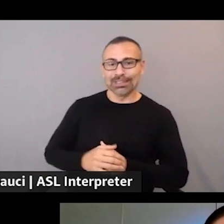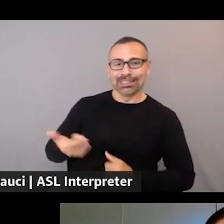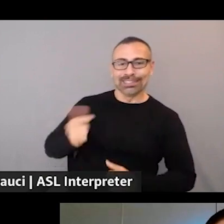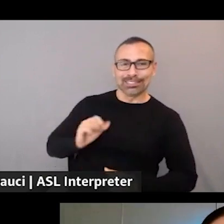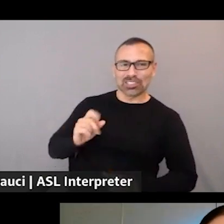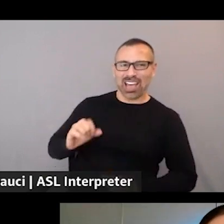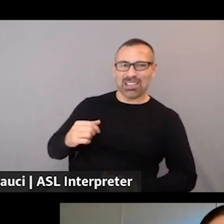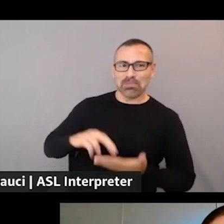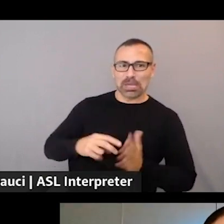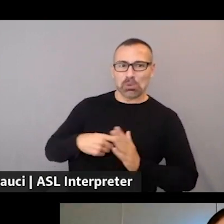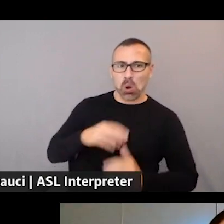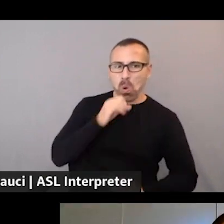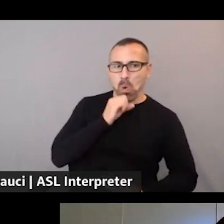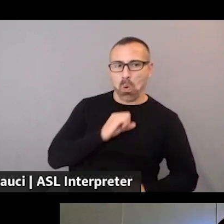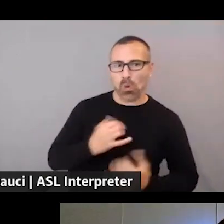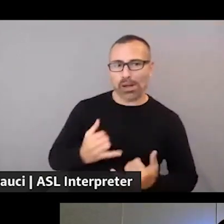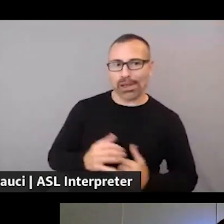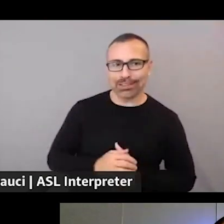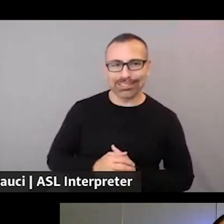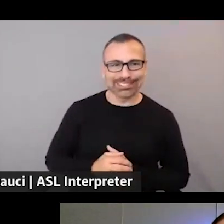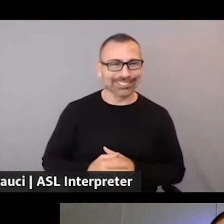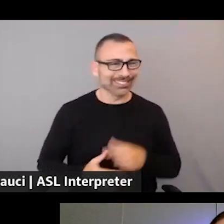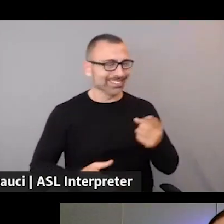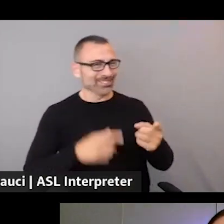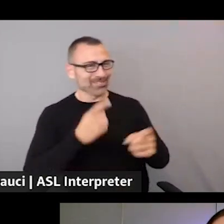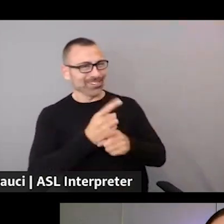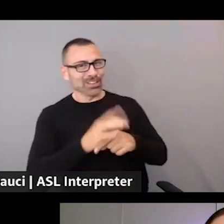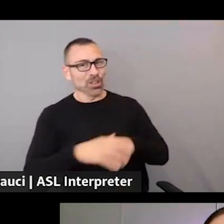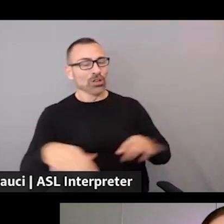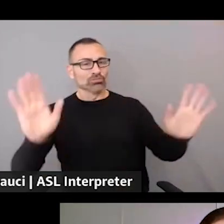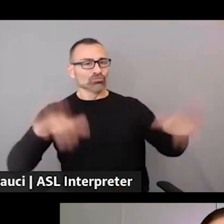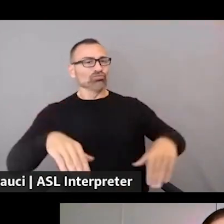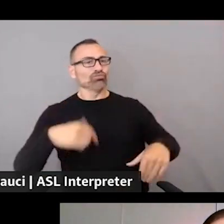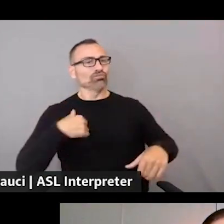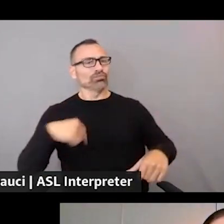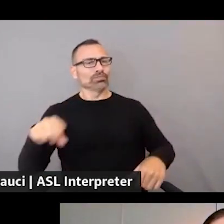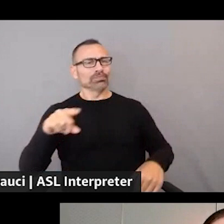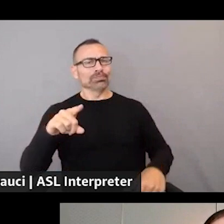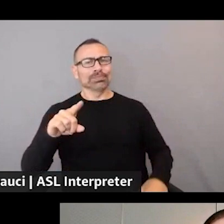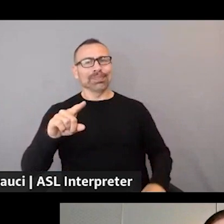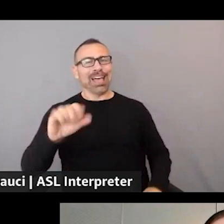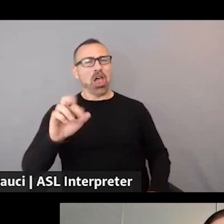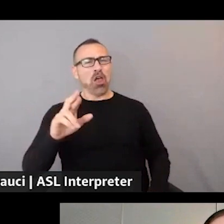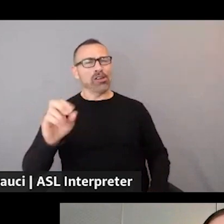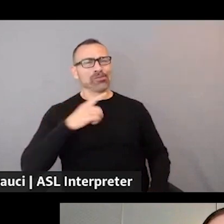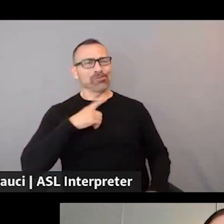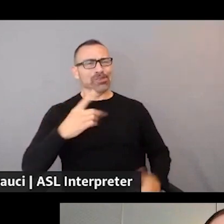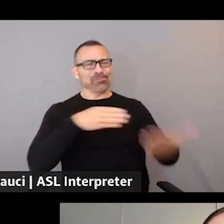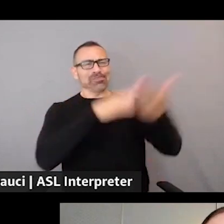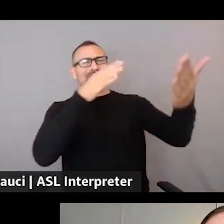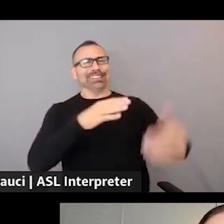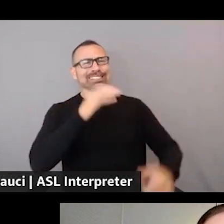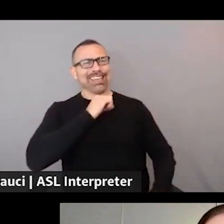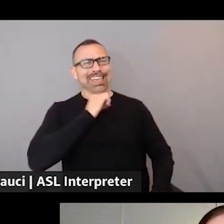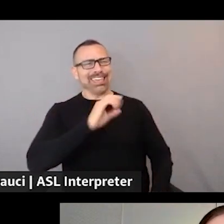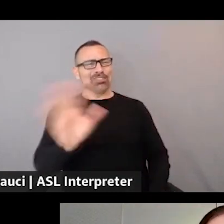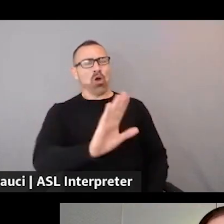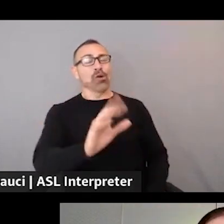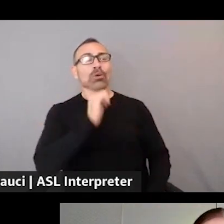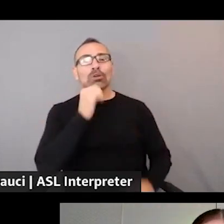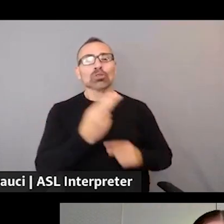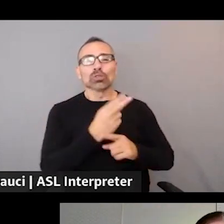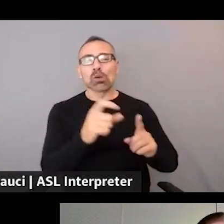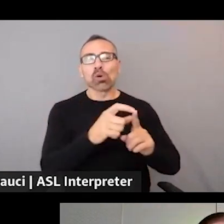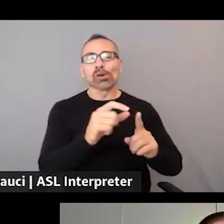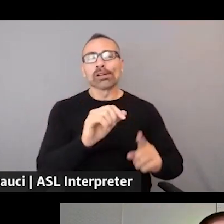thing. No ageism here. We are experienced. Experienced solutions architect.